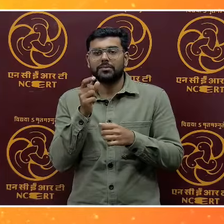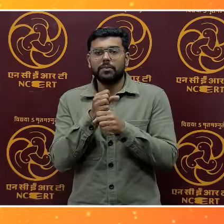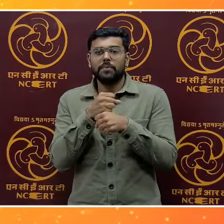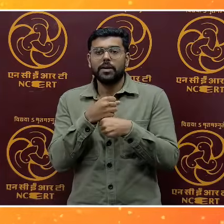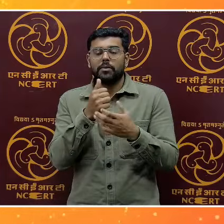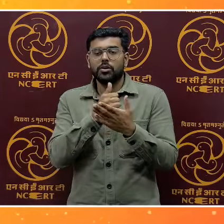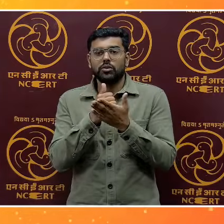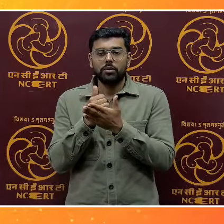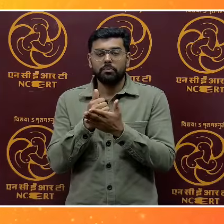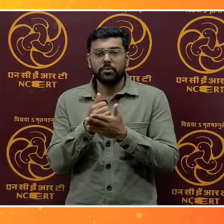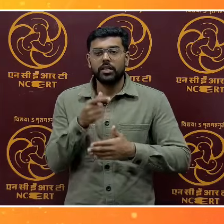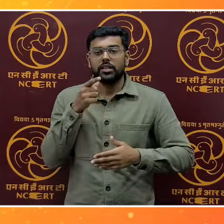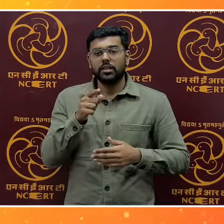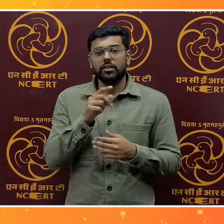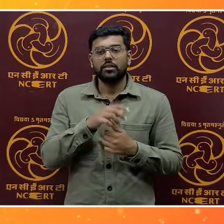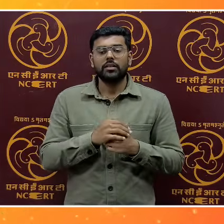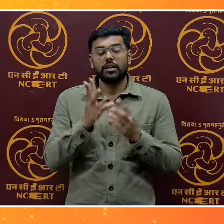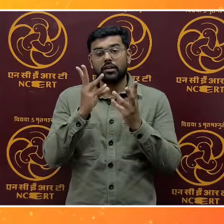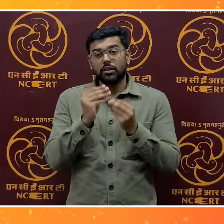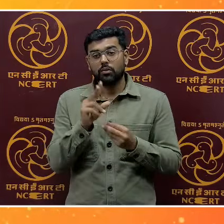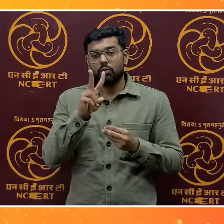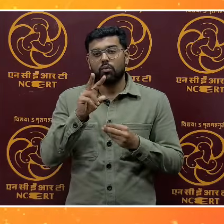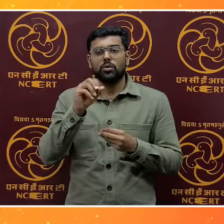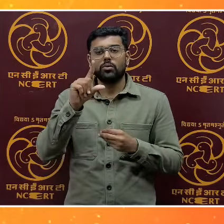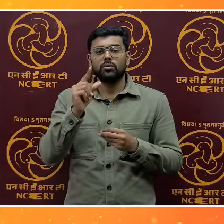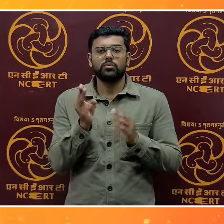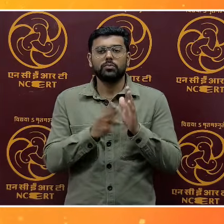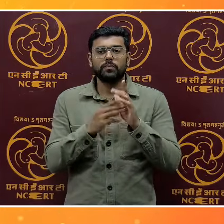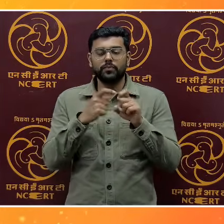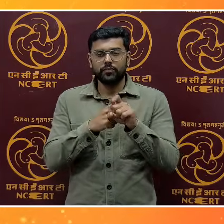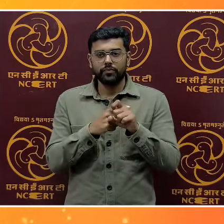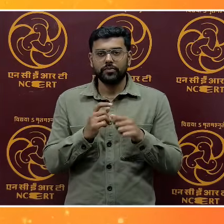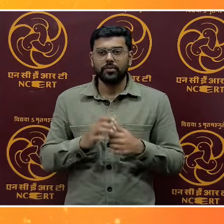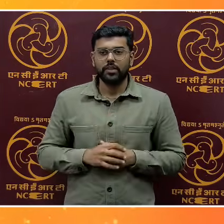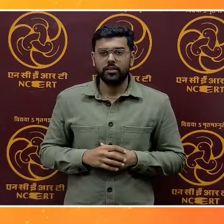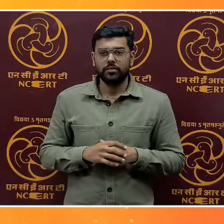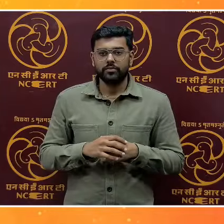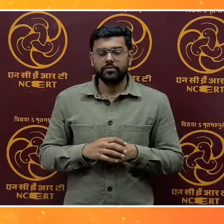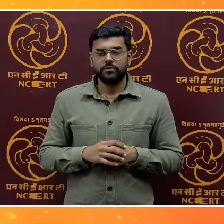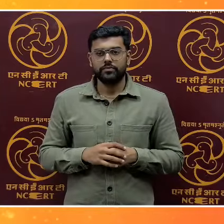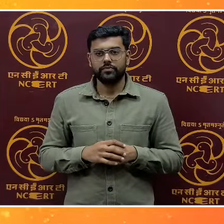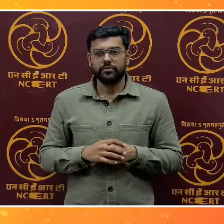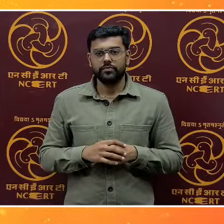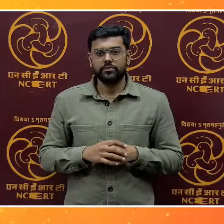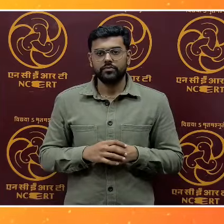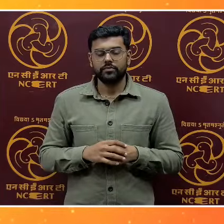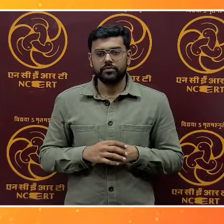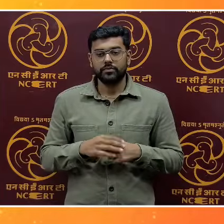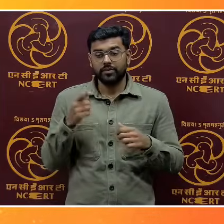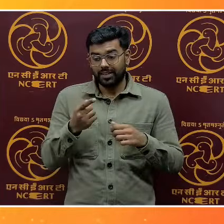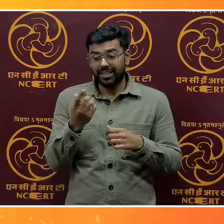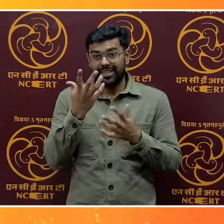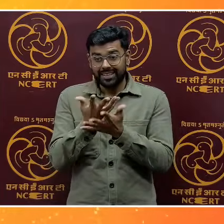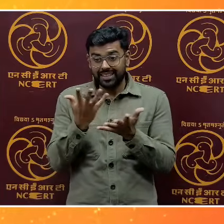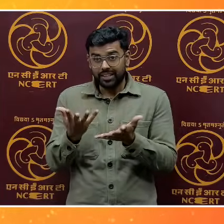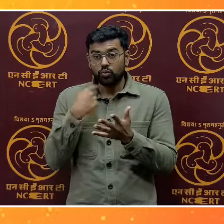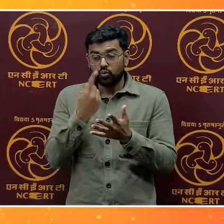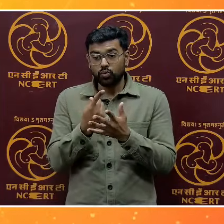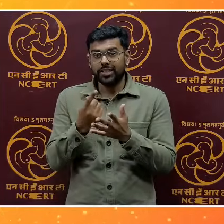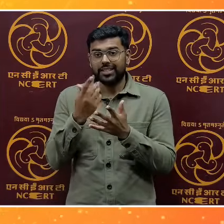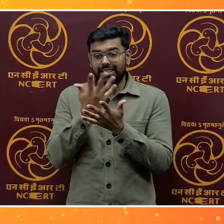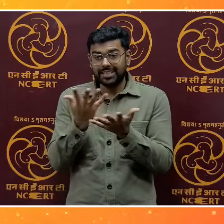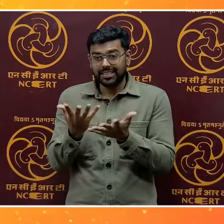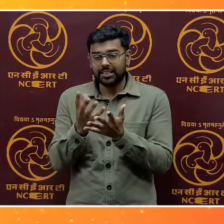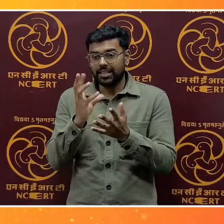will involve calculation of volume. Okay. So, how much of content is there, how much of material is